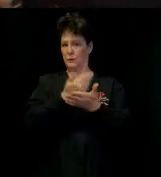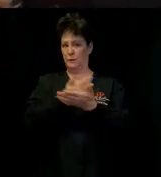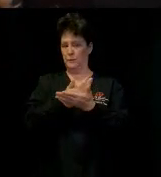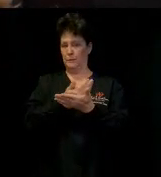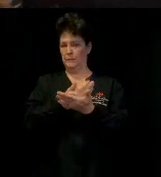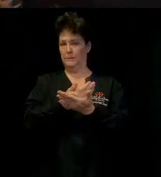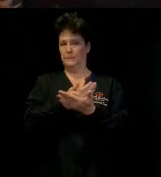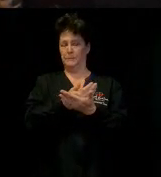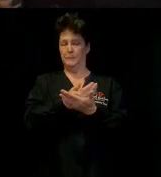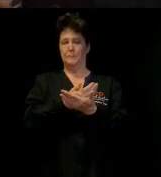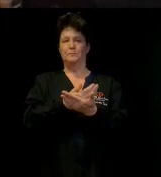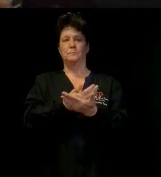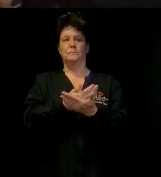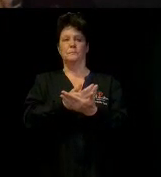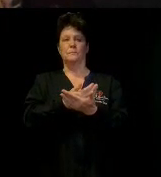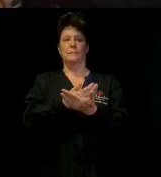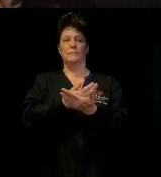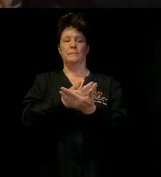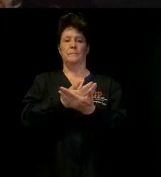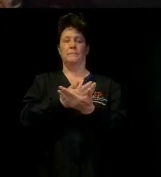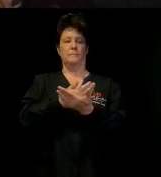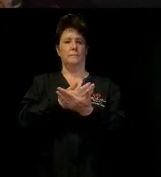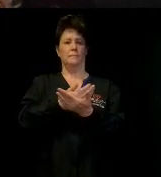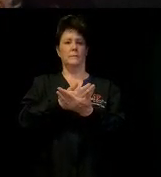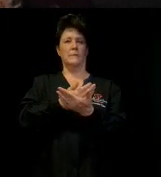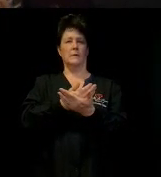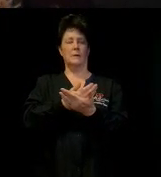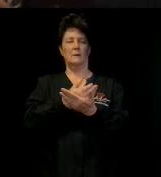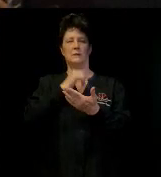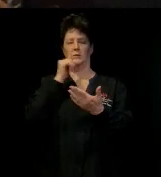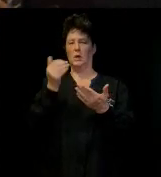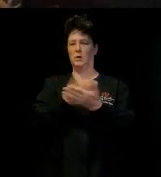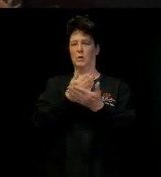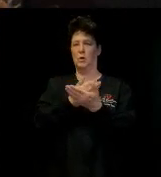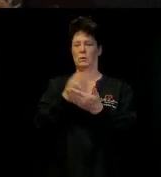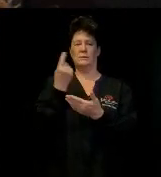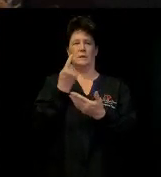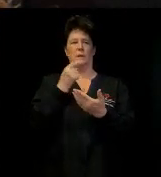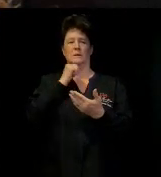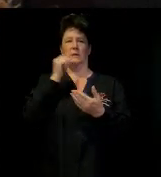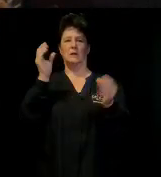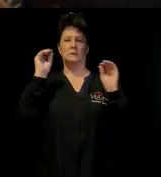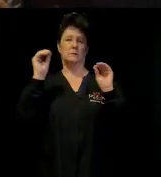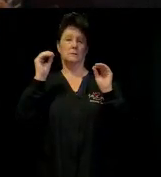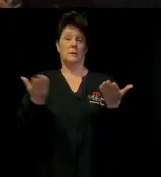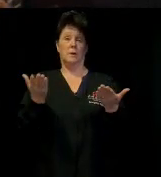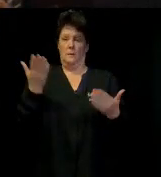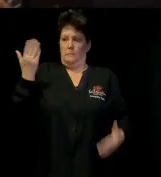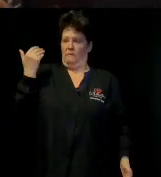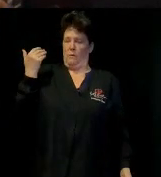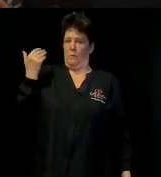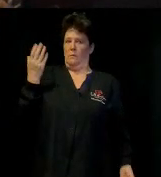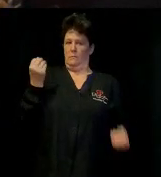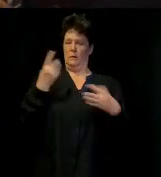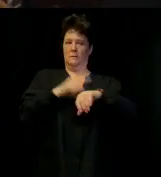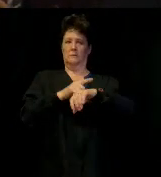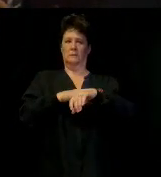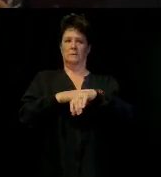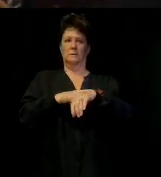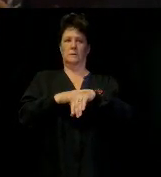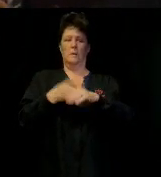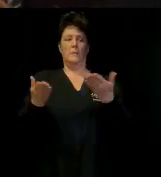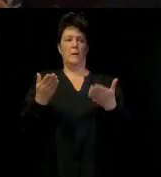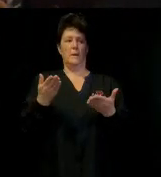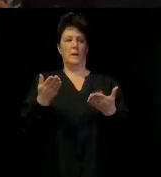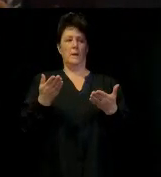that's that hasn't been taught from here before. But I'm going to bring some perspective from an angle that maybe you've not